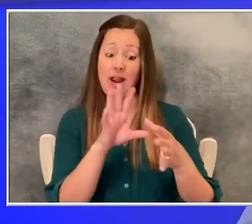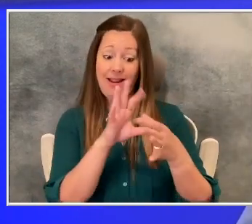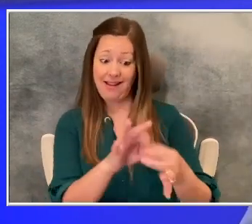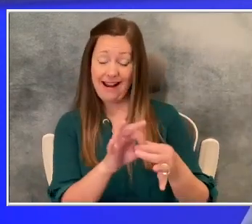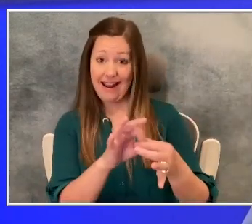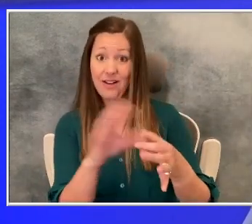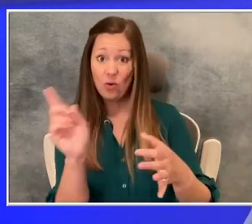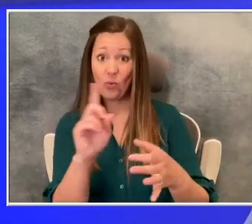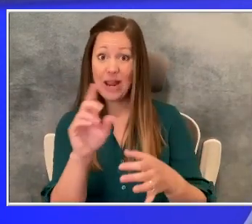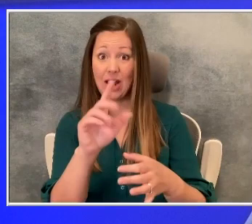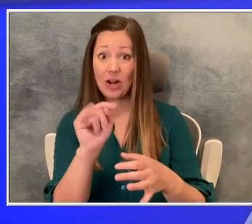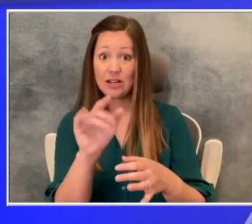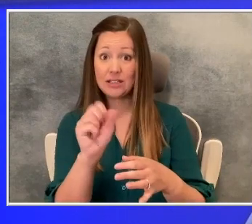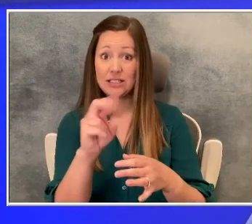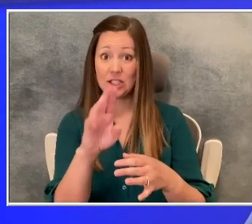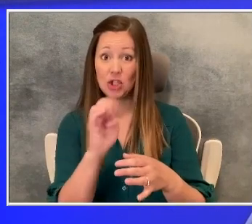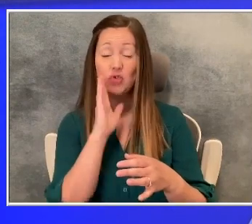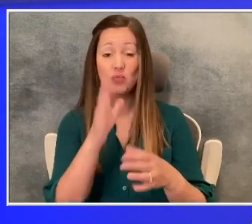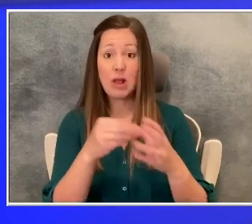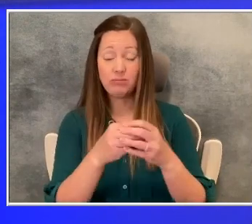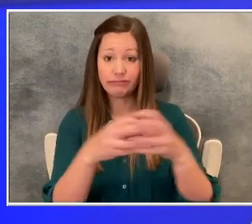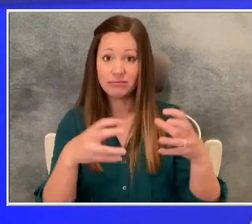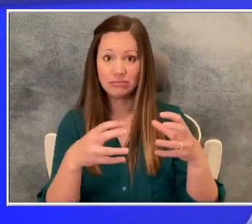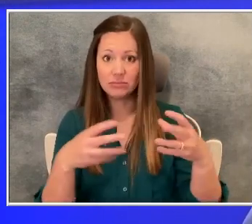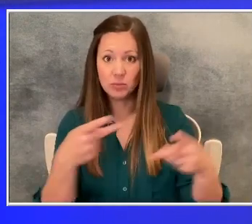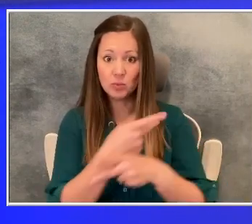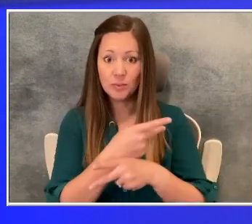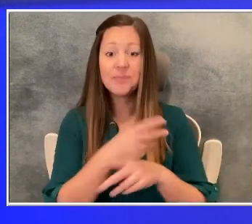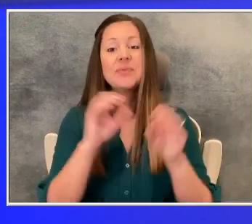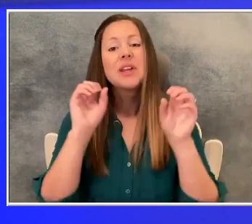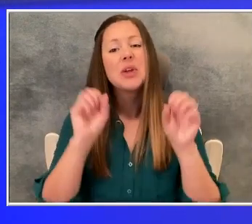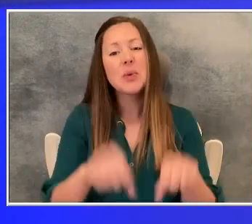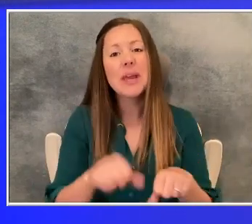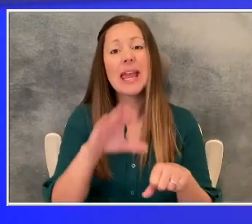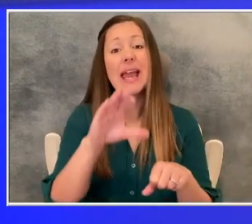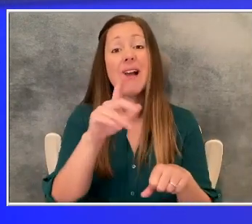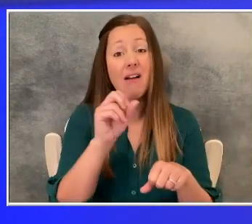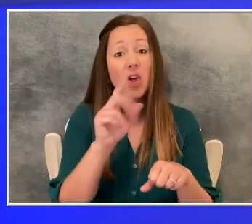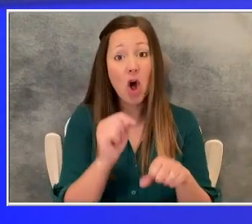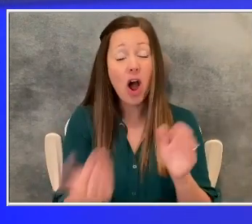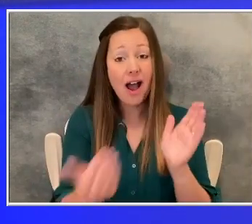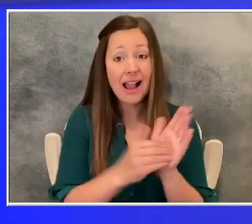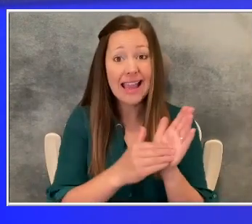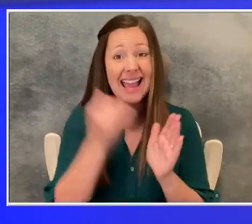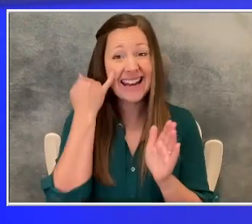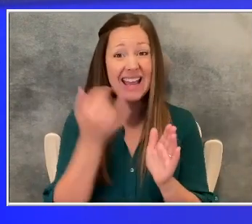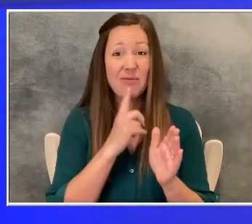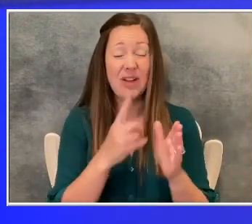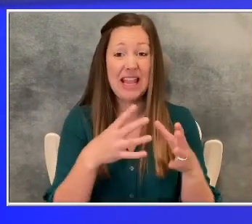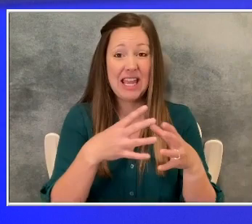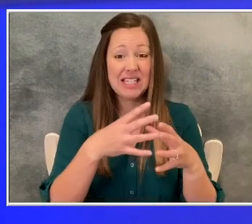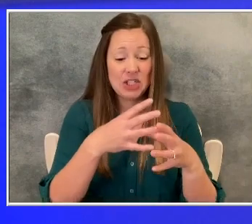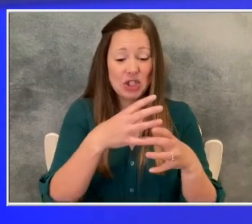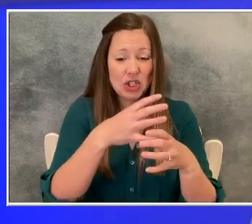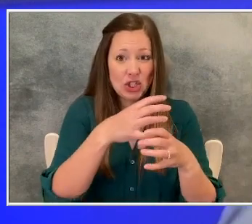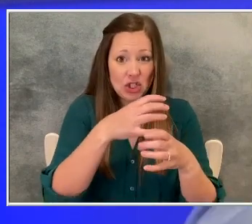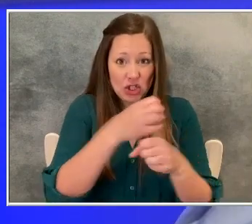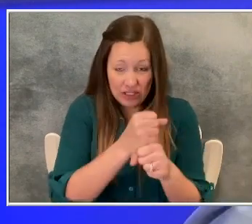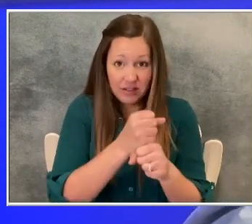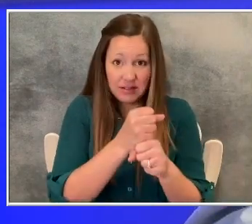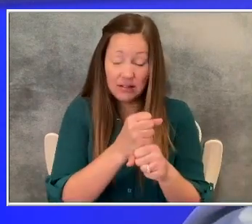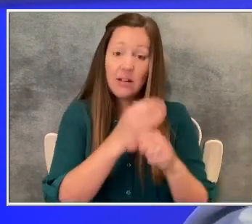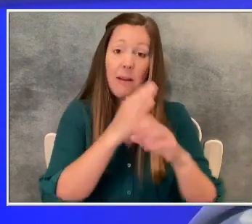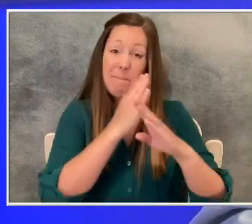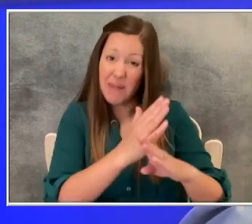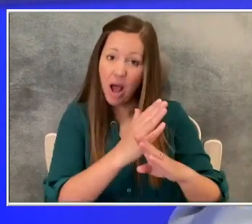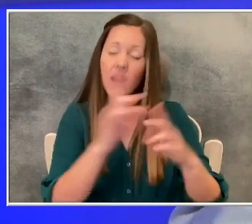up plaque per se within the graft, but you can reclot the graft if that scar tissue buildup gets so tight that it occludes or blocks the ends of the